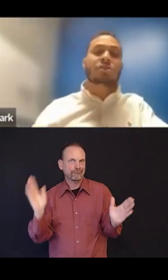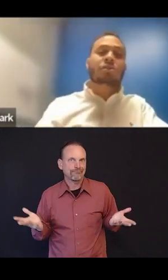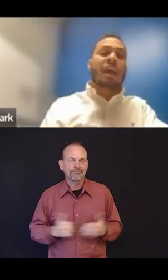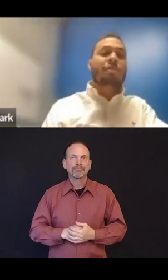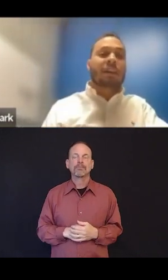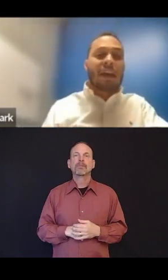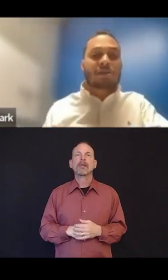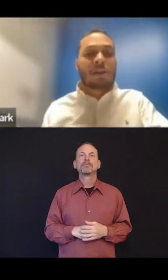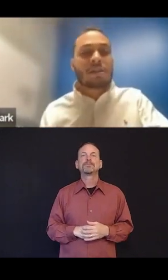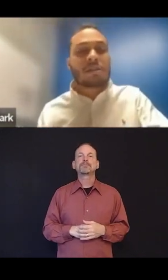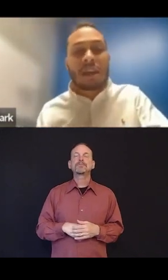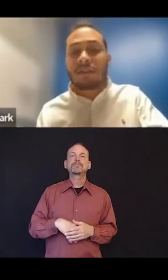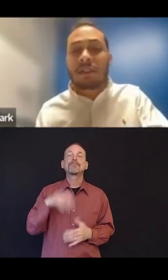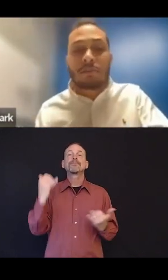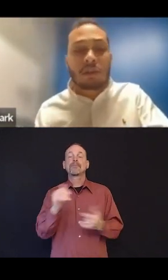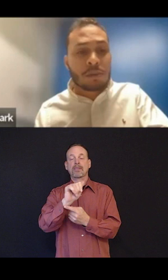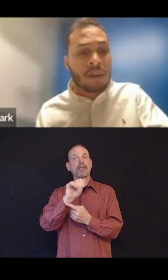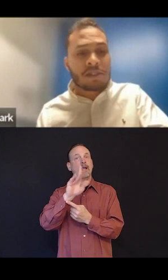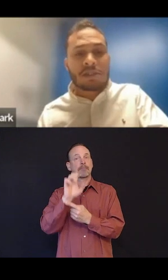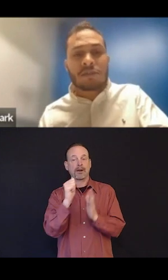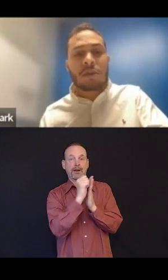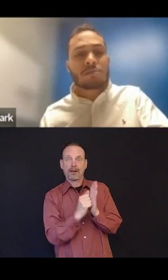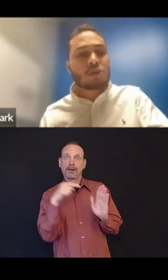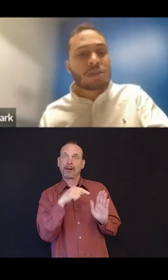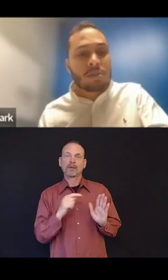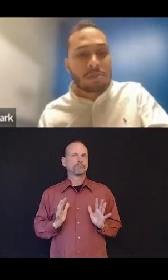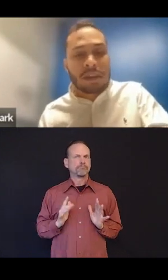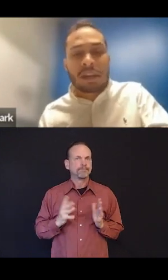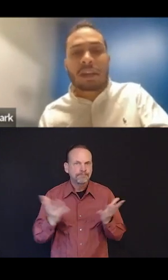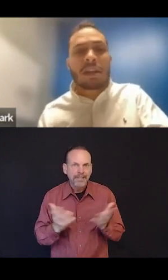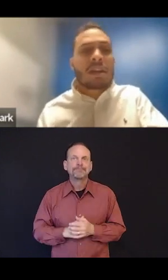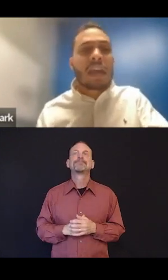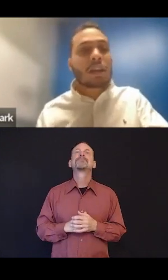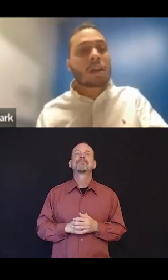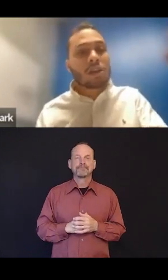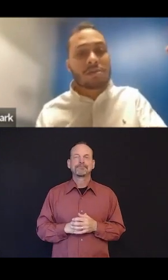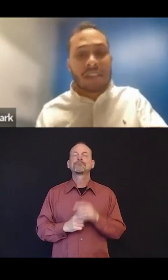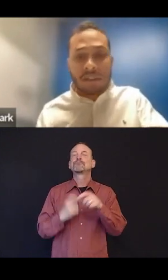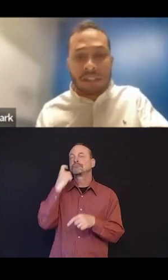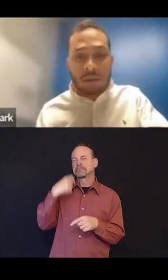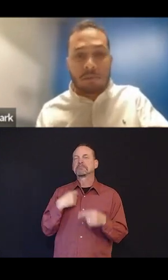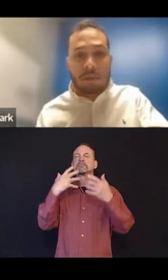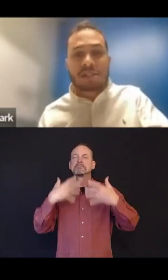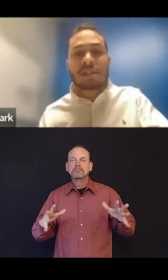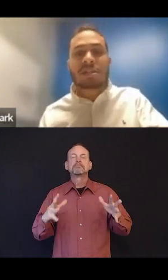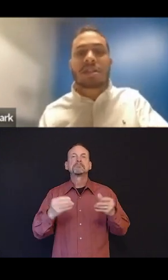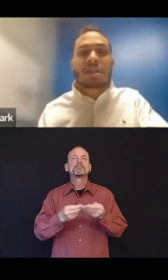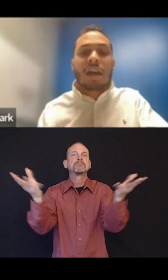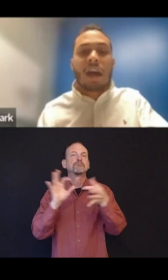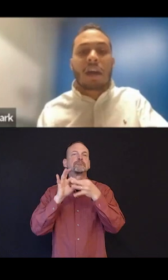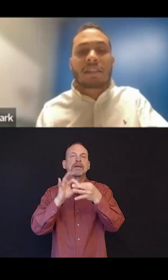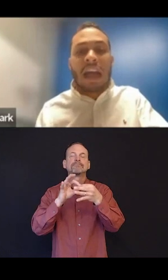benefits to ABLE accounts are definitely the multiple functions, from short-term spending and long-term savings, like we